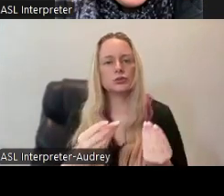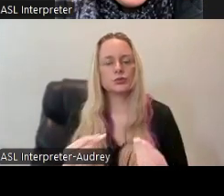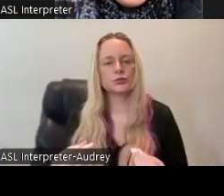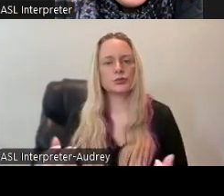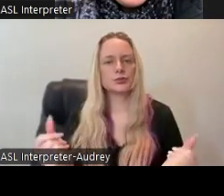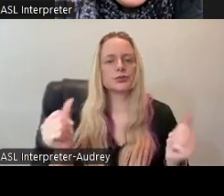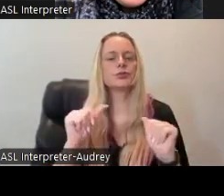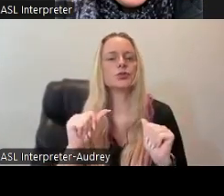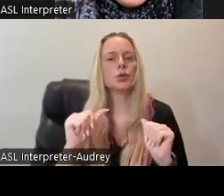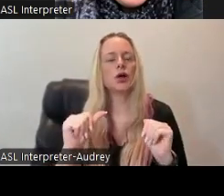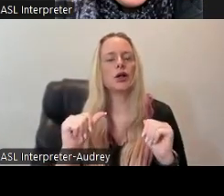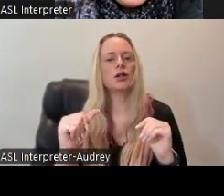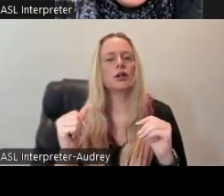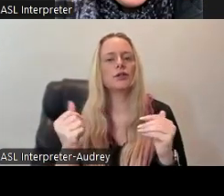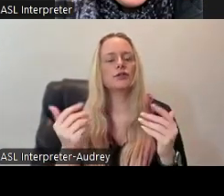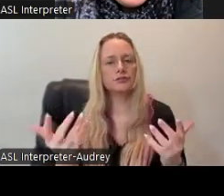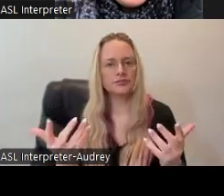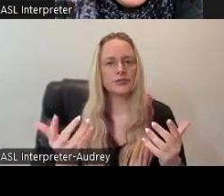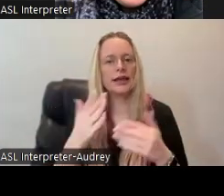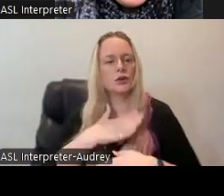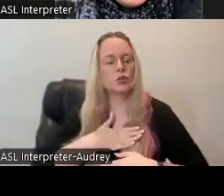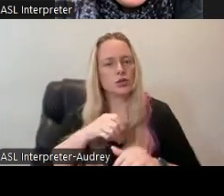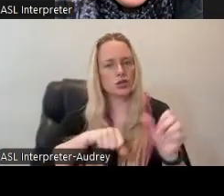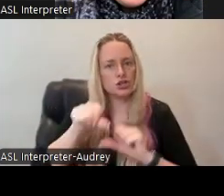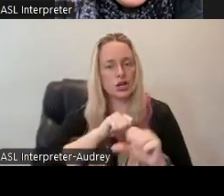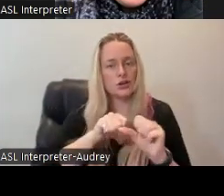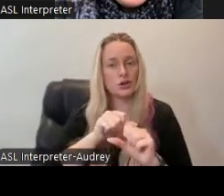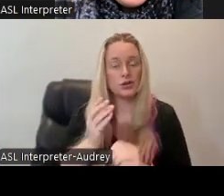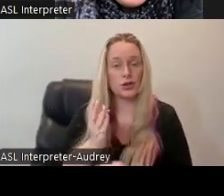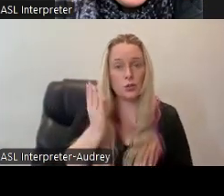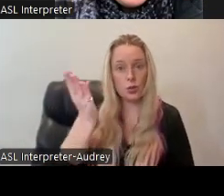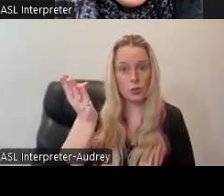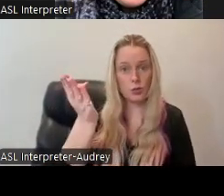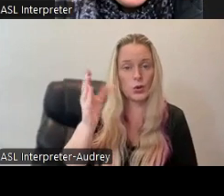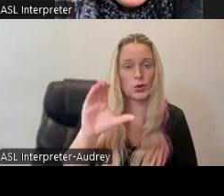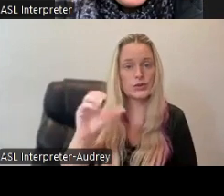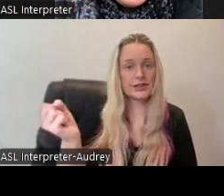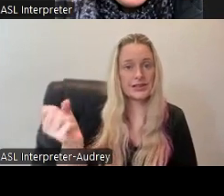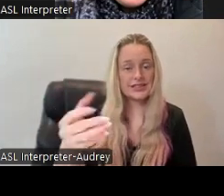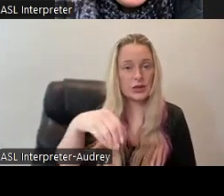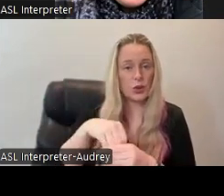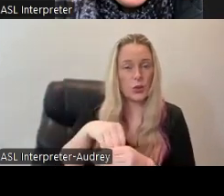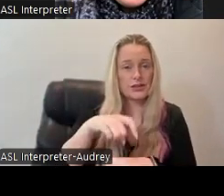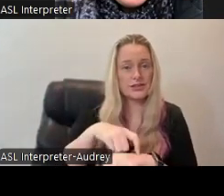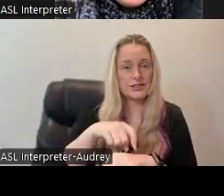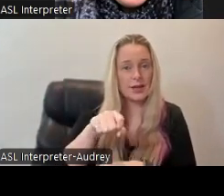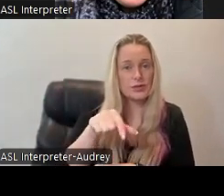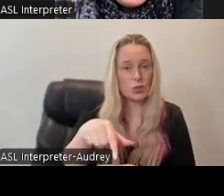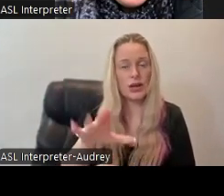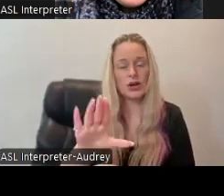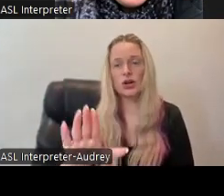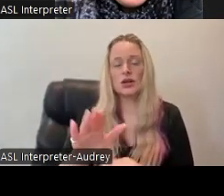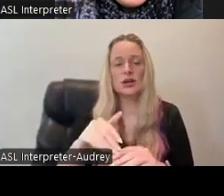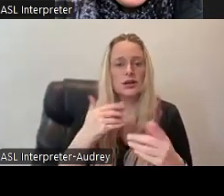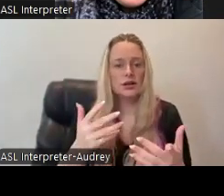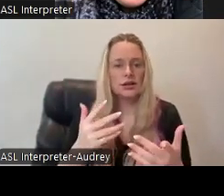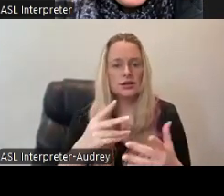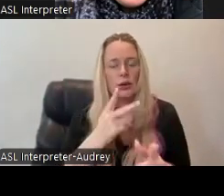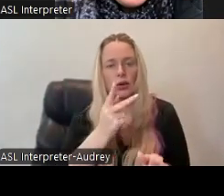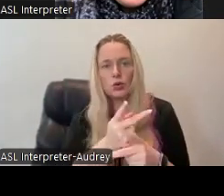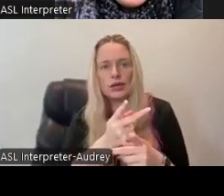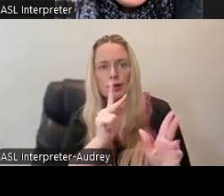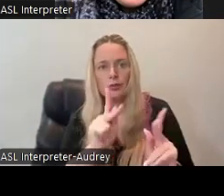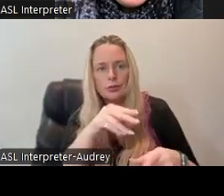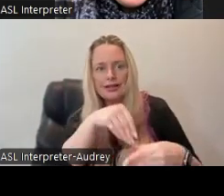one another. The proposed casino in Times Square is concerning enough, given that casinos need to keep people inside, losing their money. But the